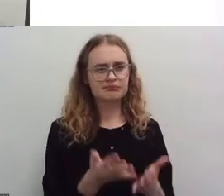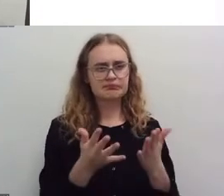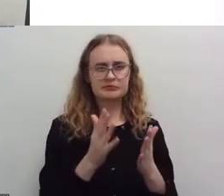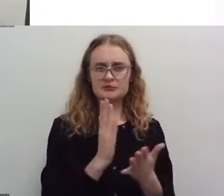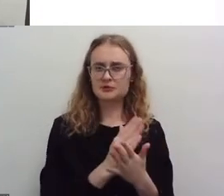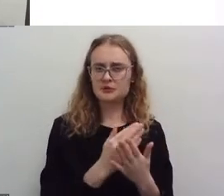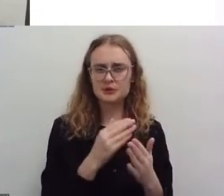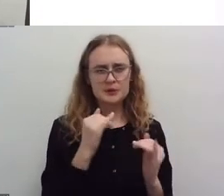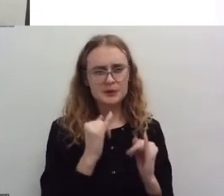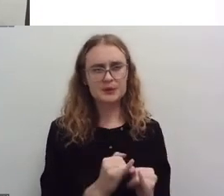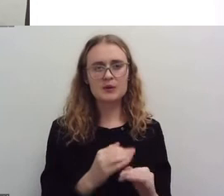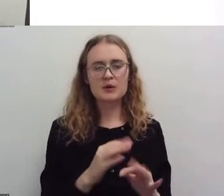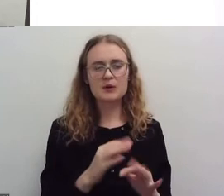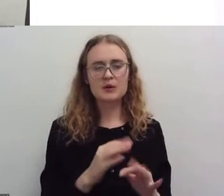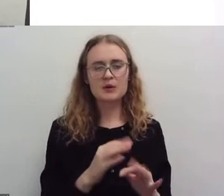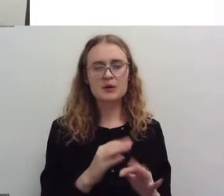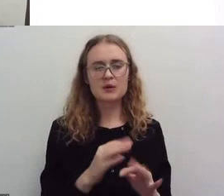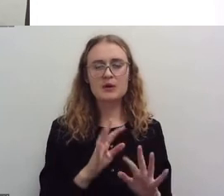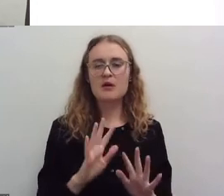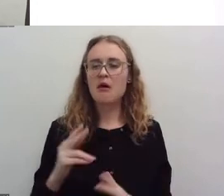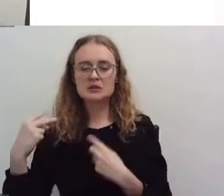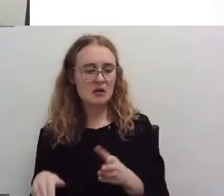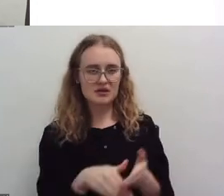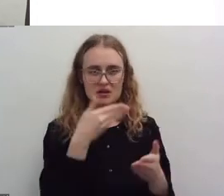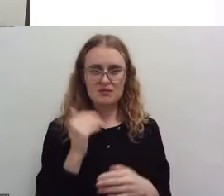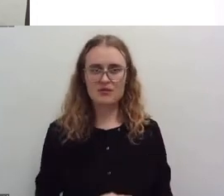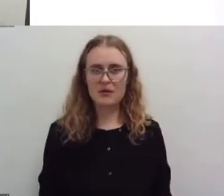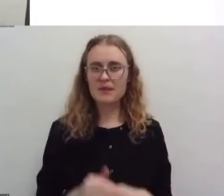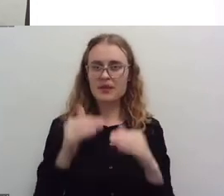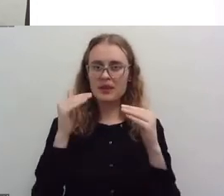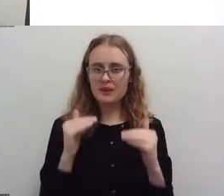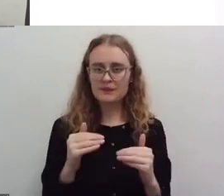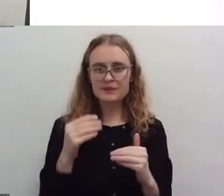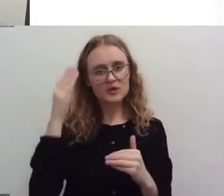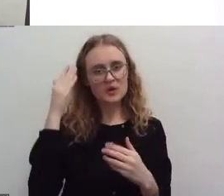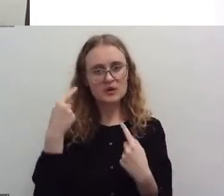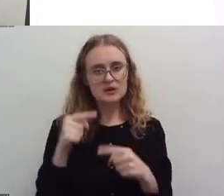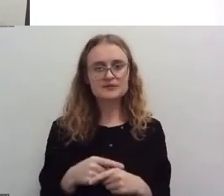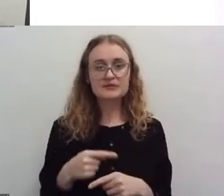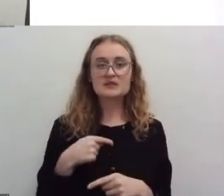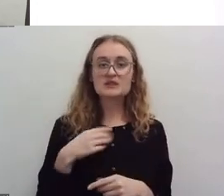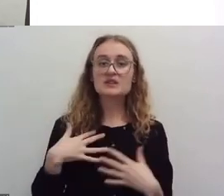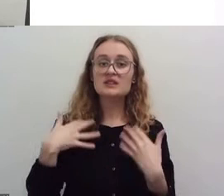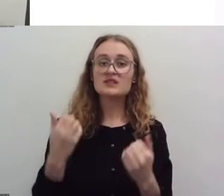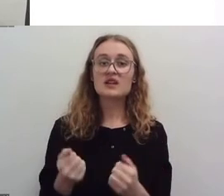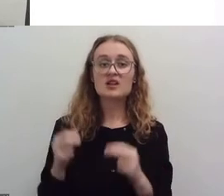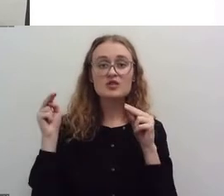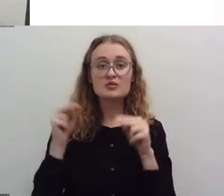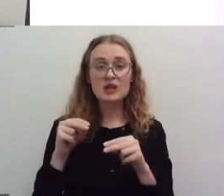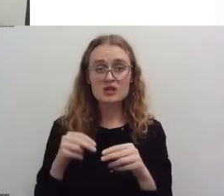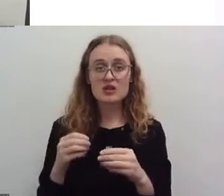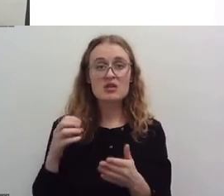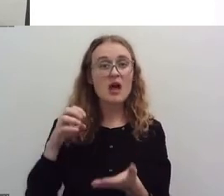symptoms were interpreted as different diagnoses. They did not ask me about my living situation. After the investigation started and